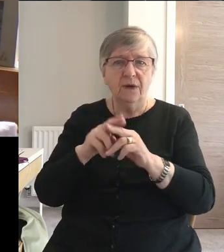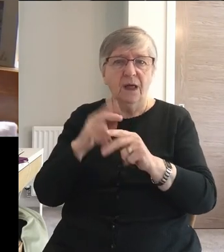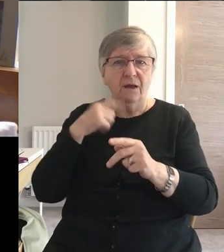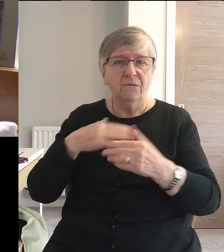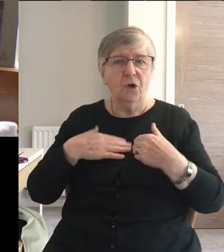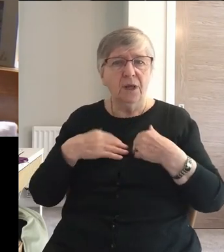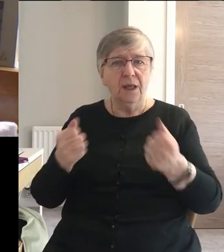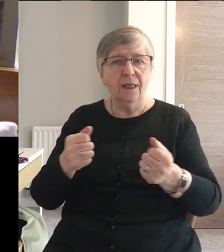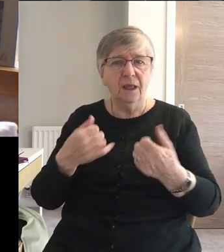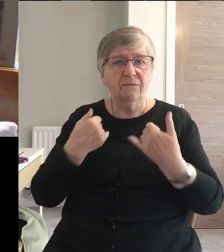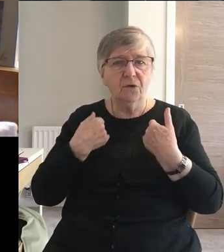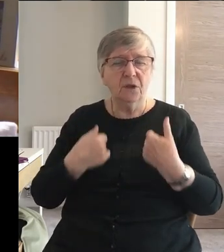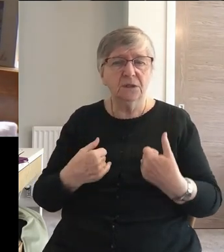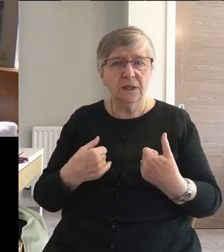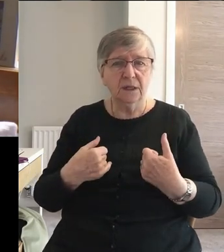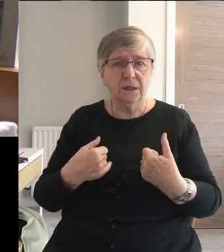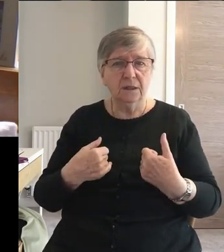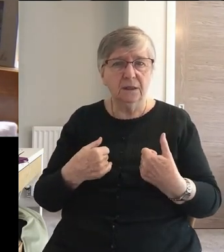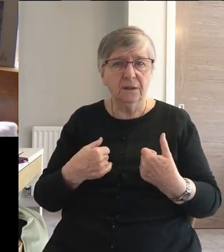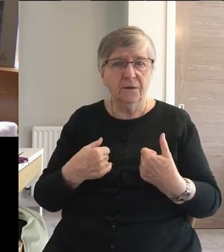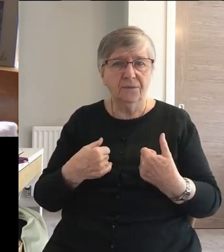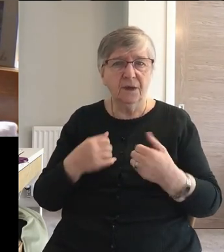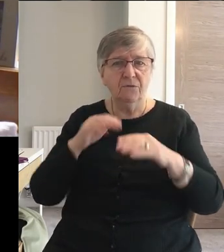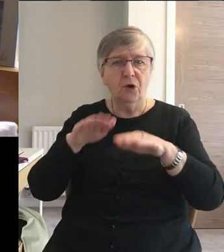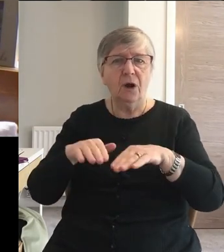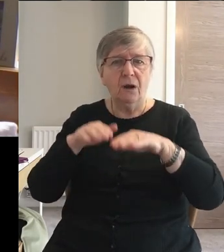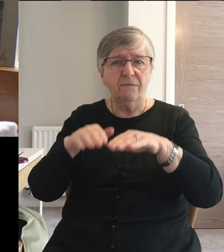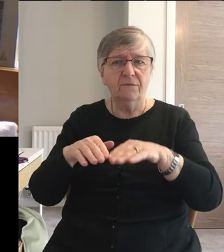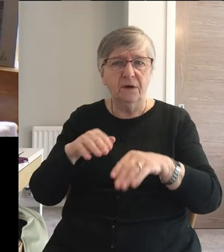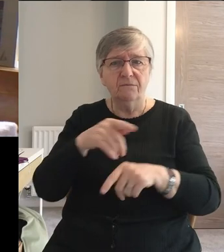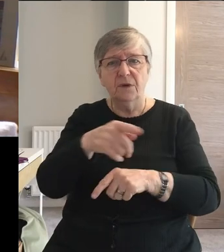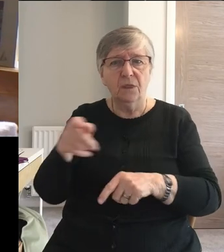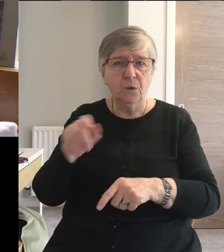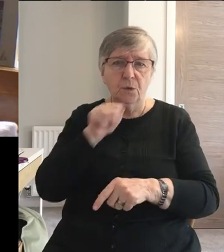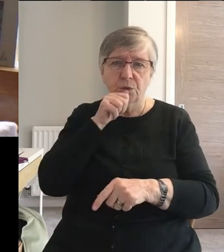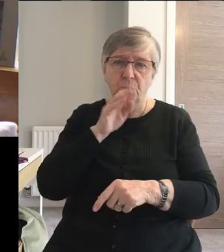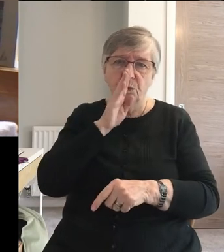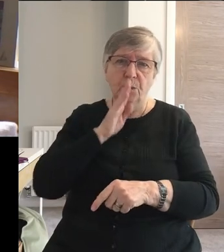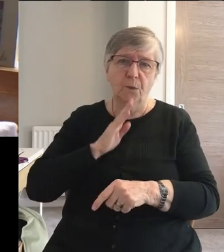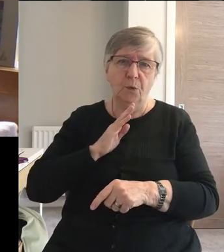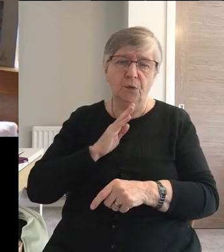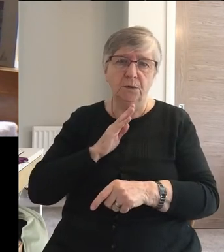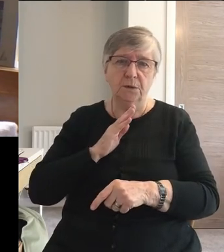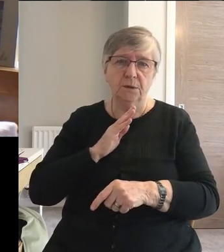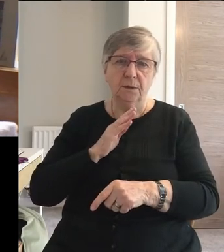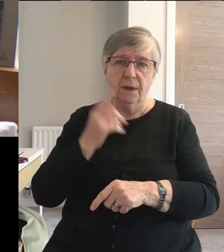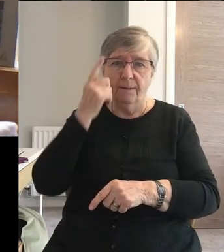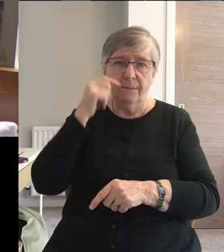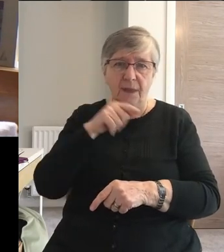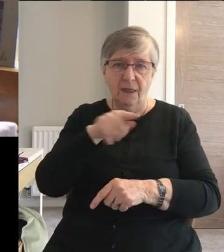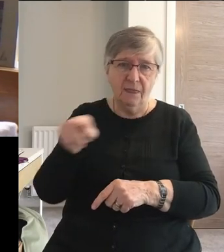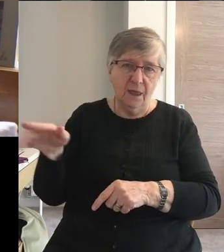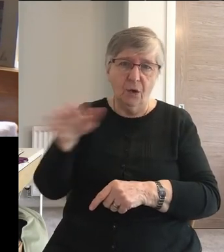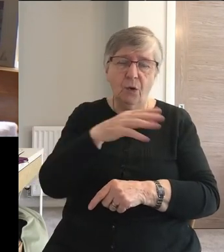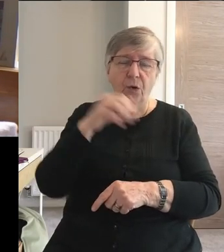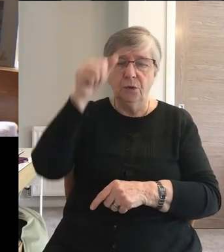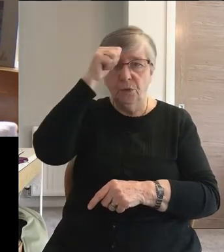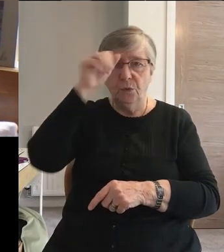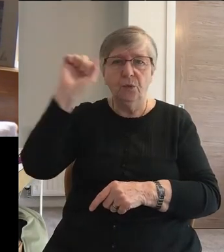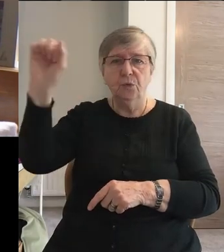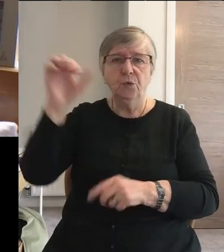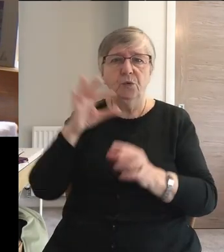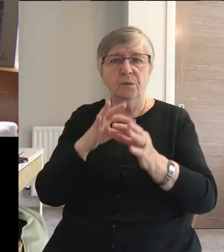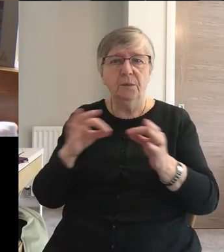for the sick and suffering, and for comfort for those who are mourning. May they all know your peace.